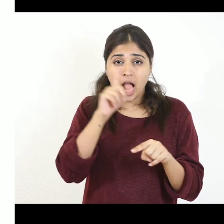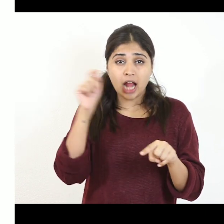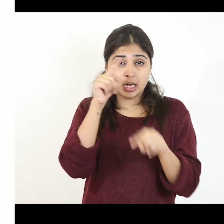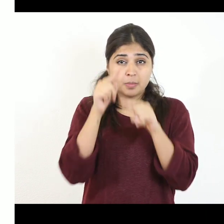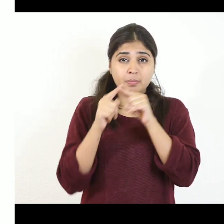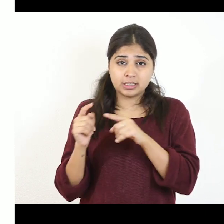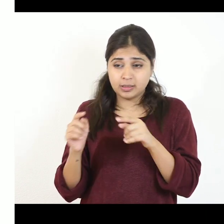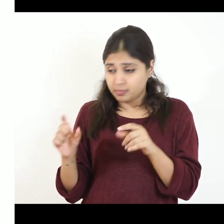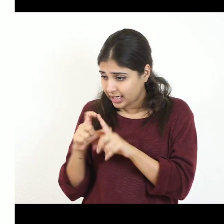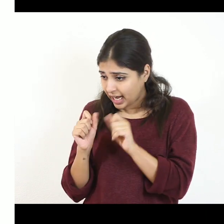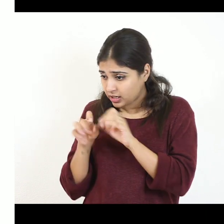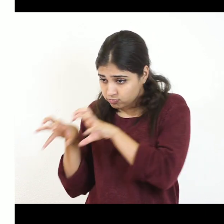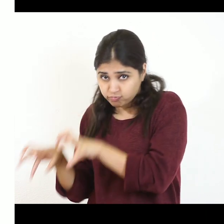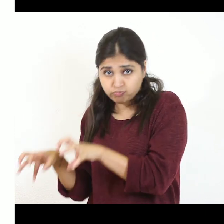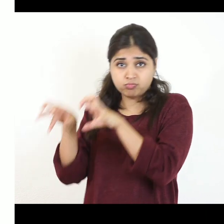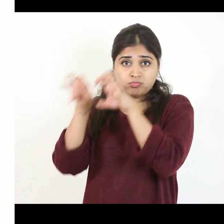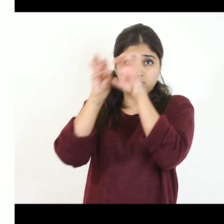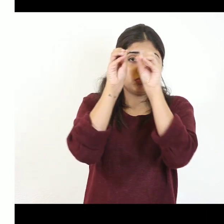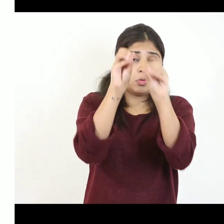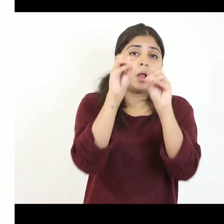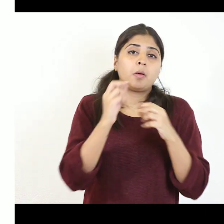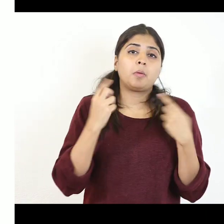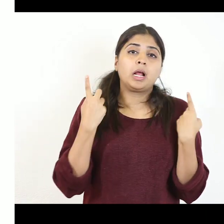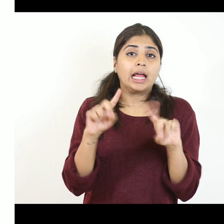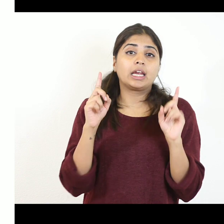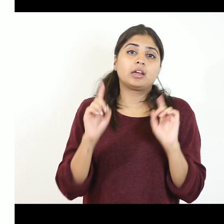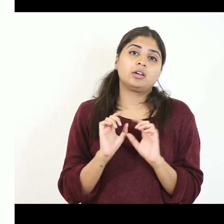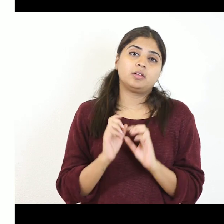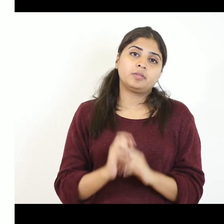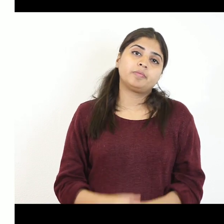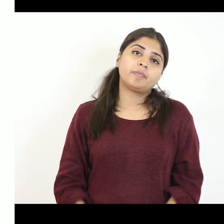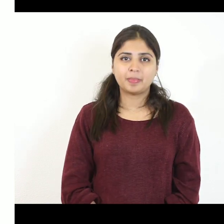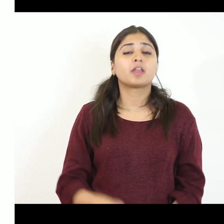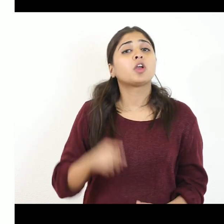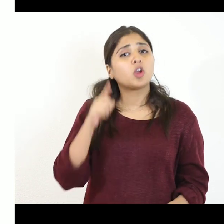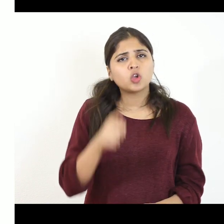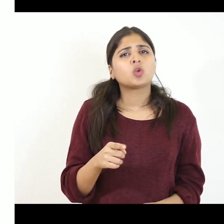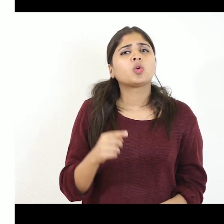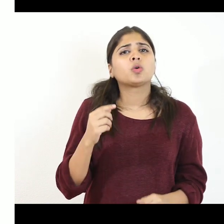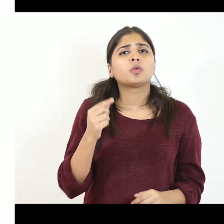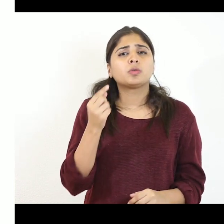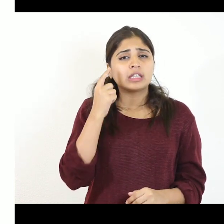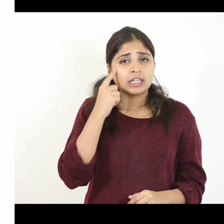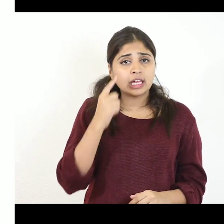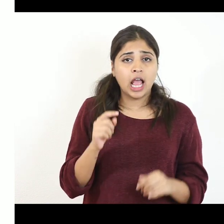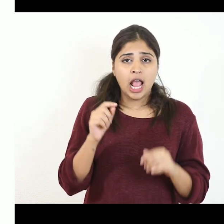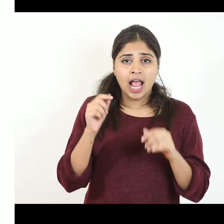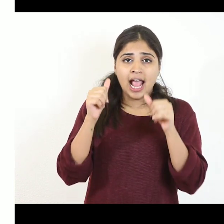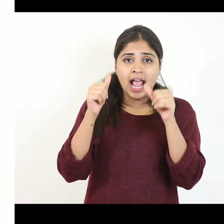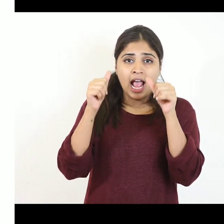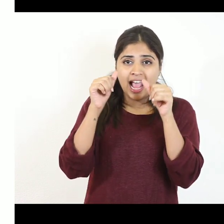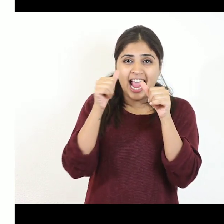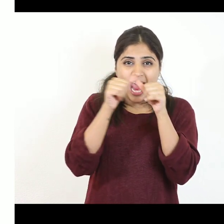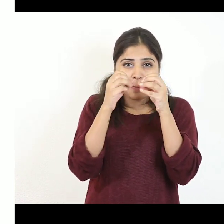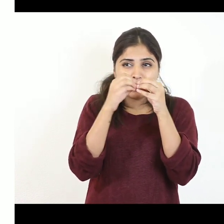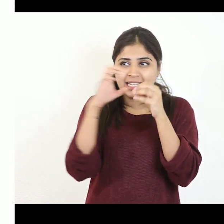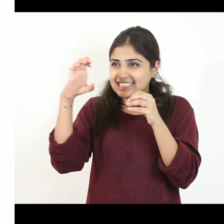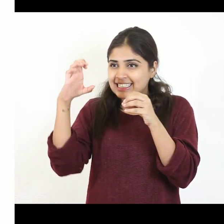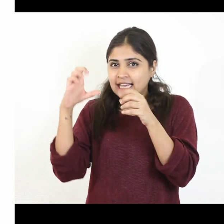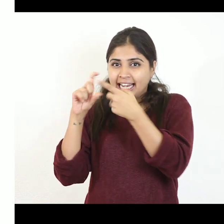While you should not abbreviate the name of the street, the type of street is